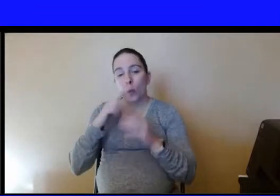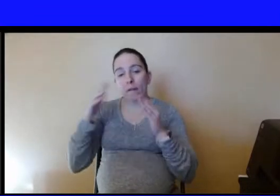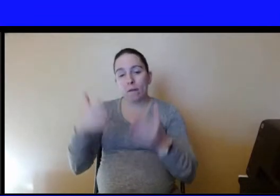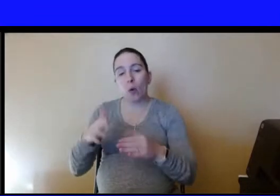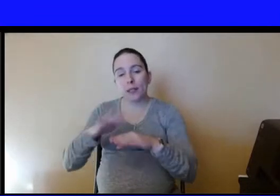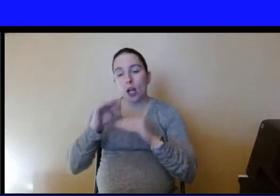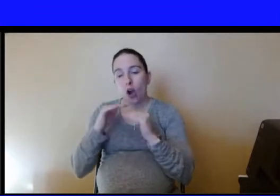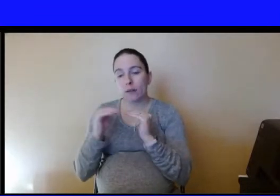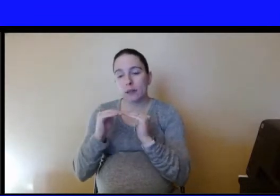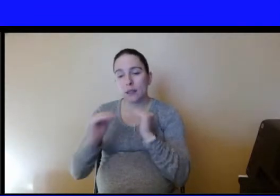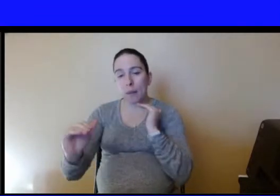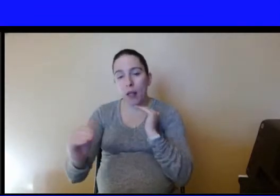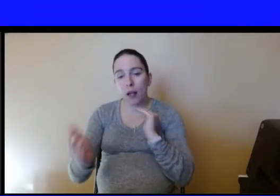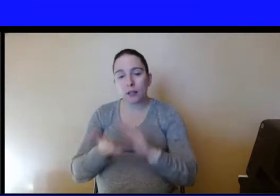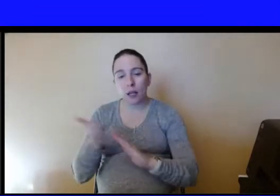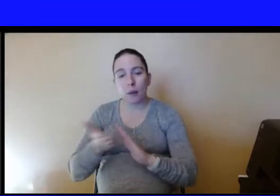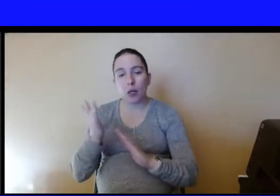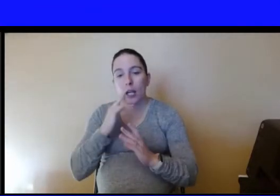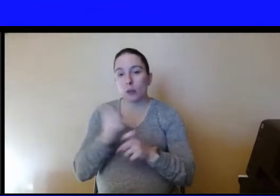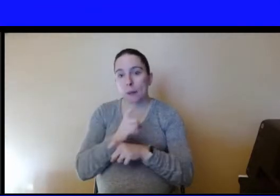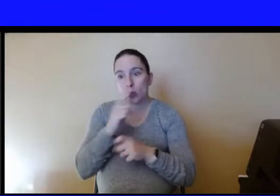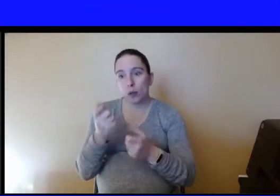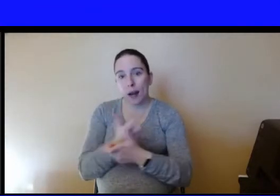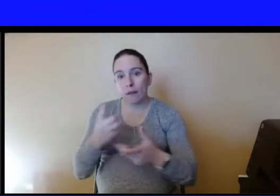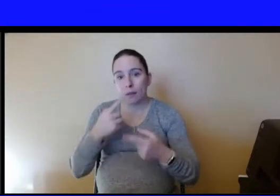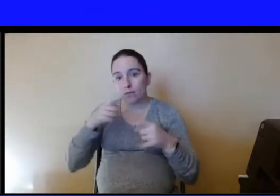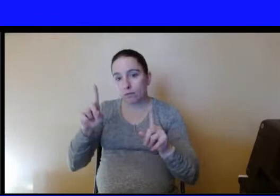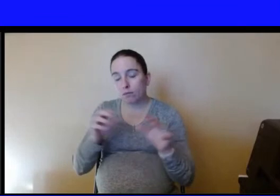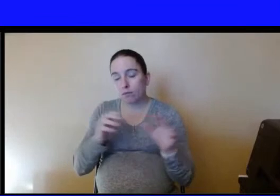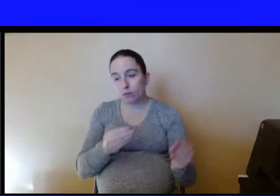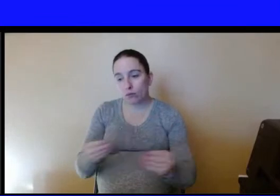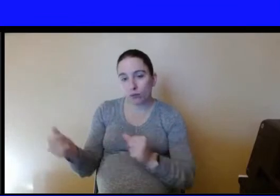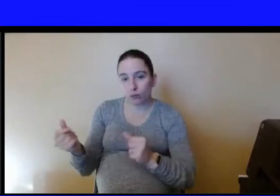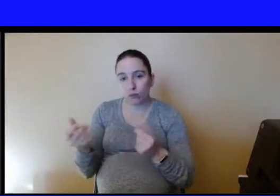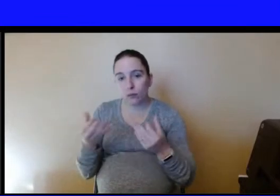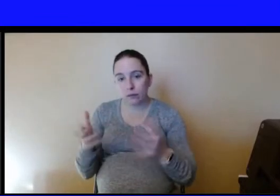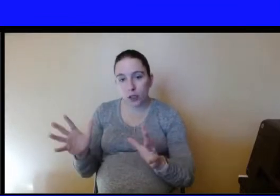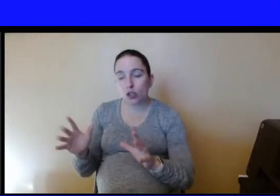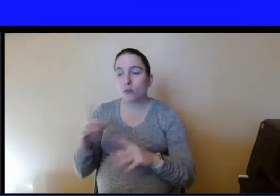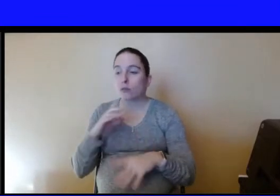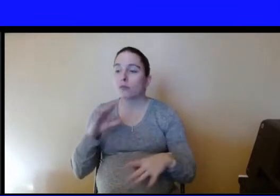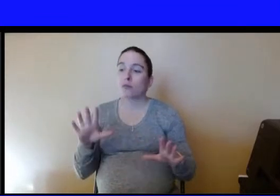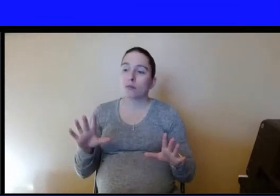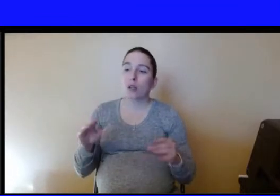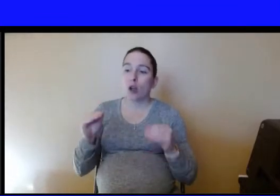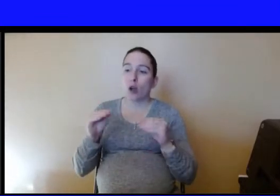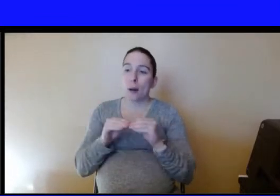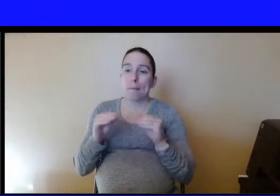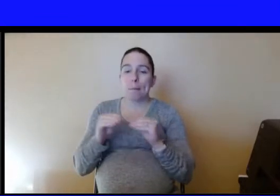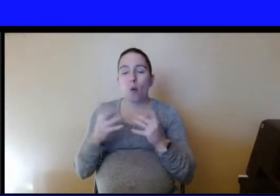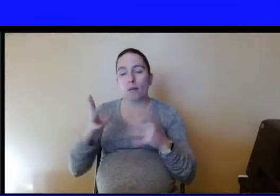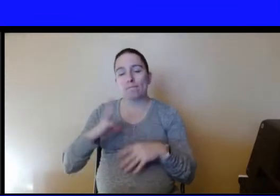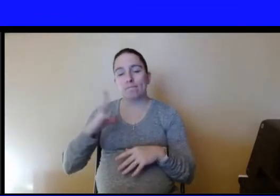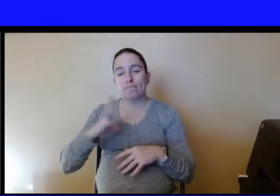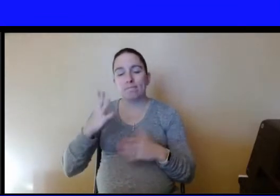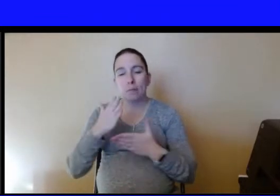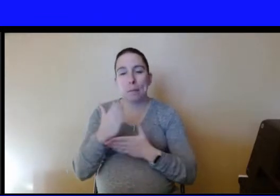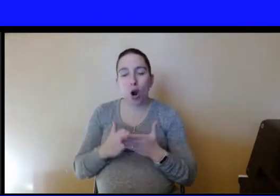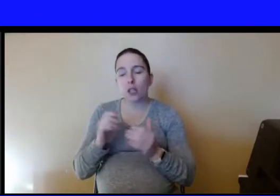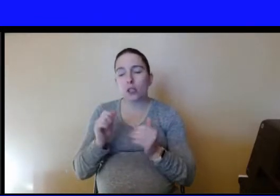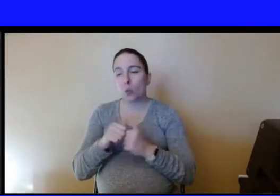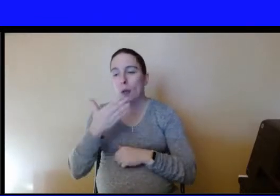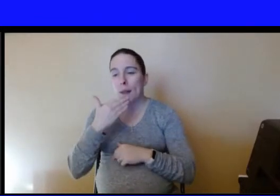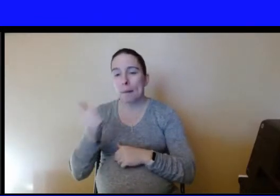Foster care transitioned from the state to managed care. We're talking about the voluntary foster